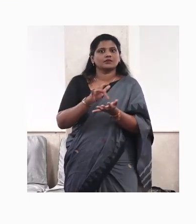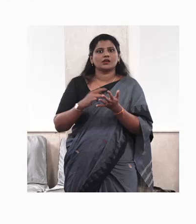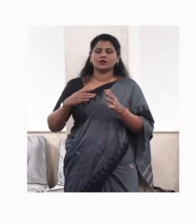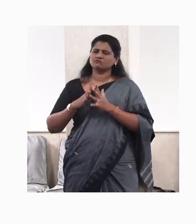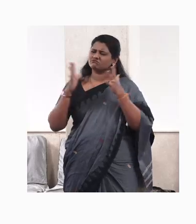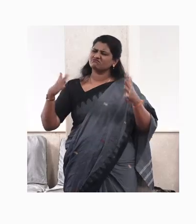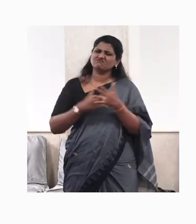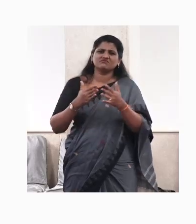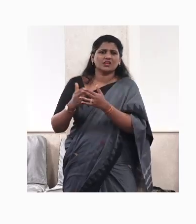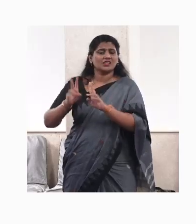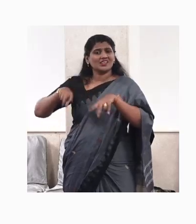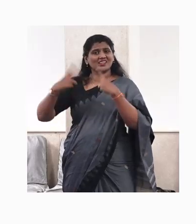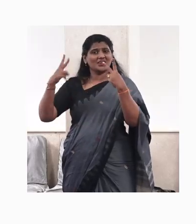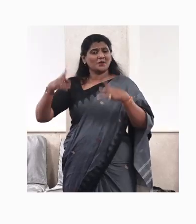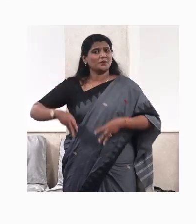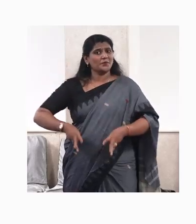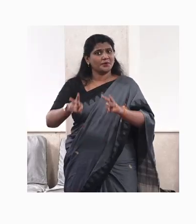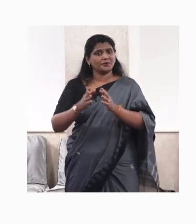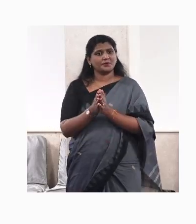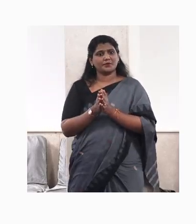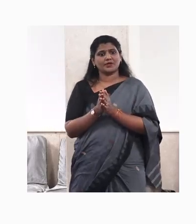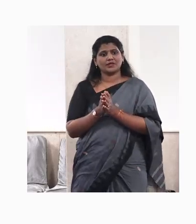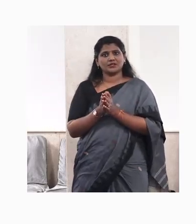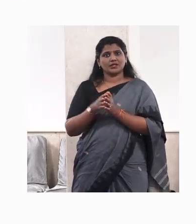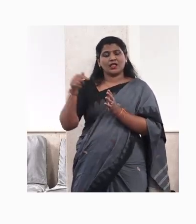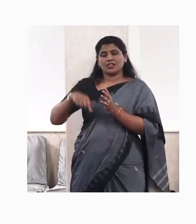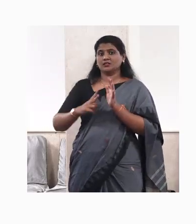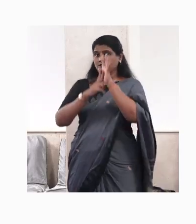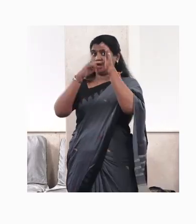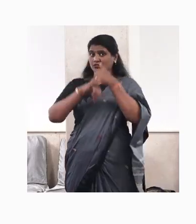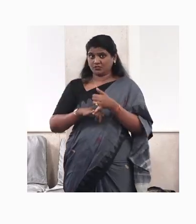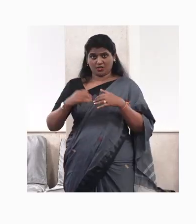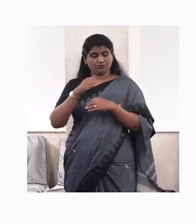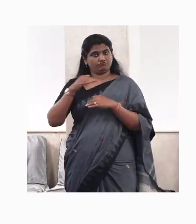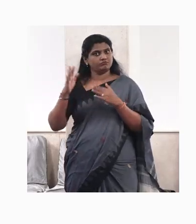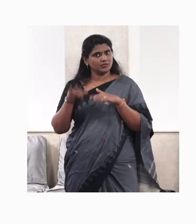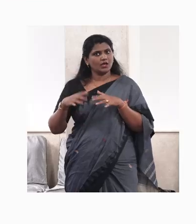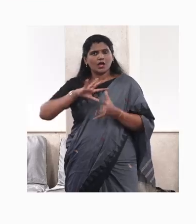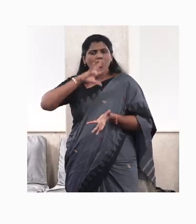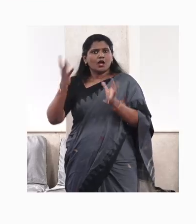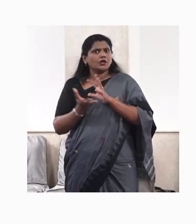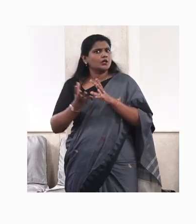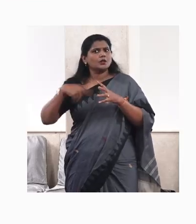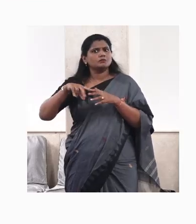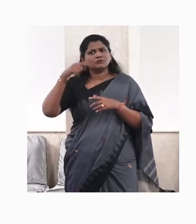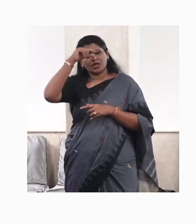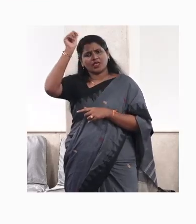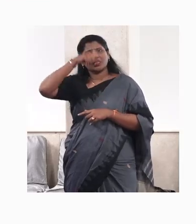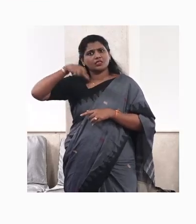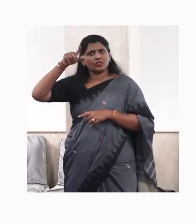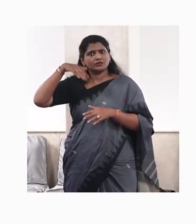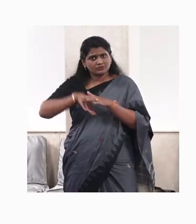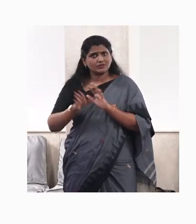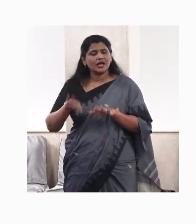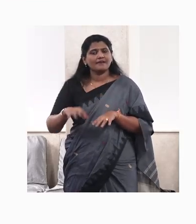challenging in so many different ways, and this north-south divide is there, not just globally, but in India itself. And there's so much